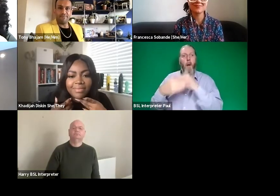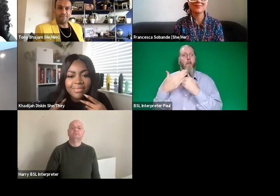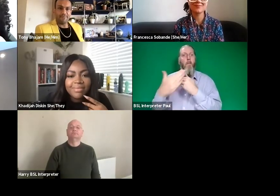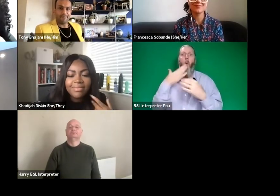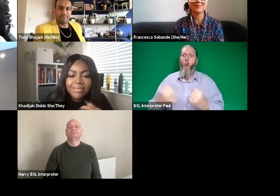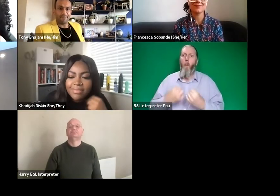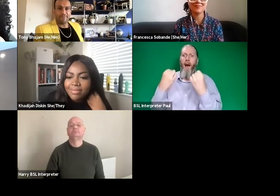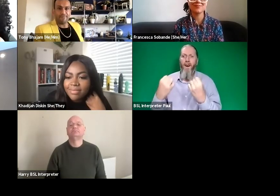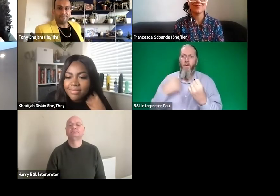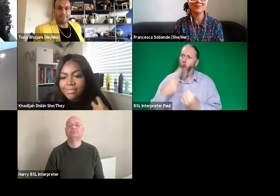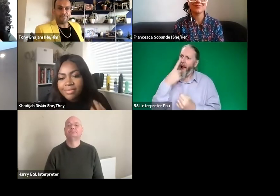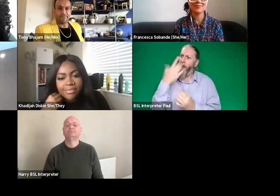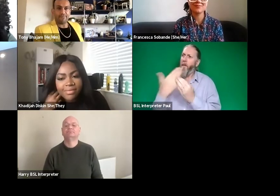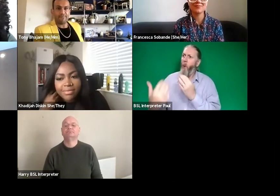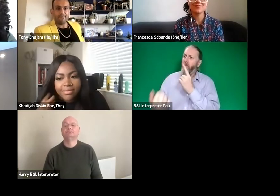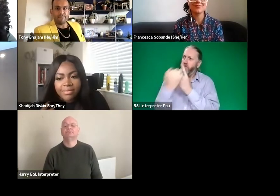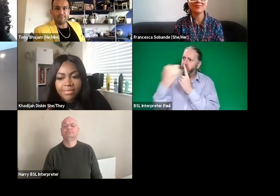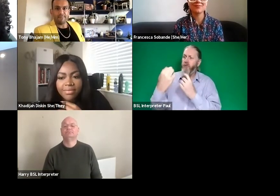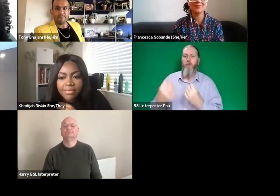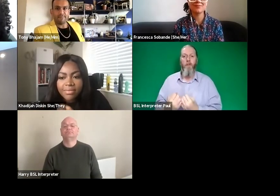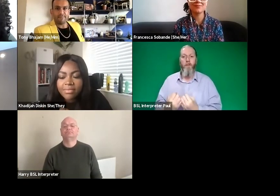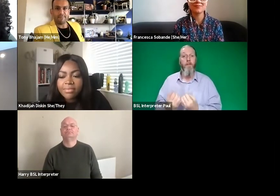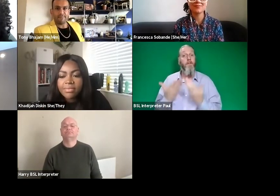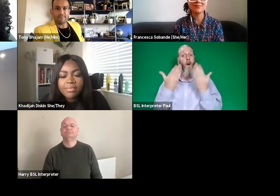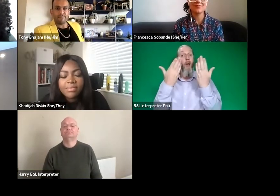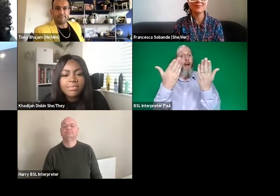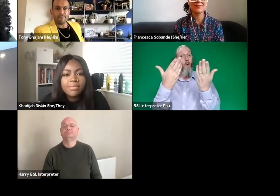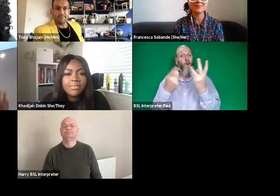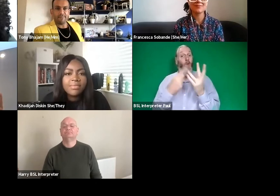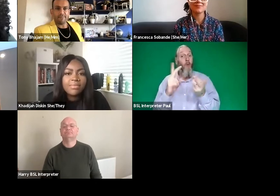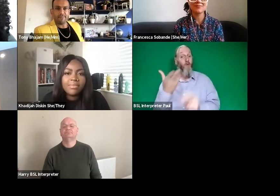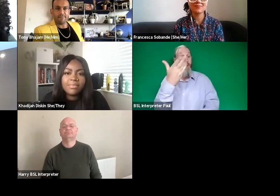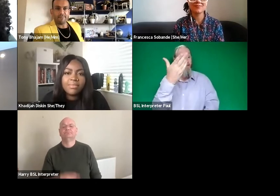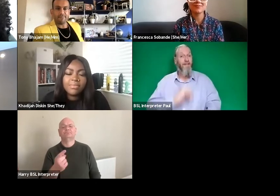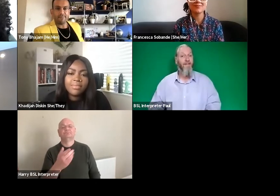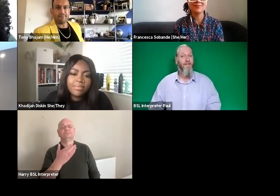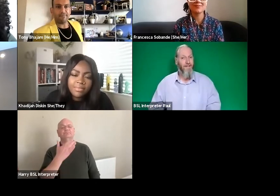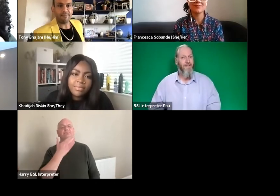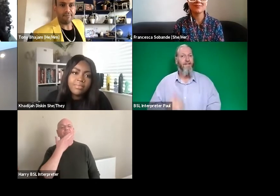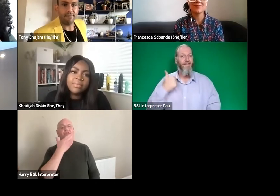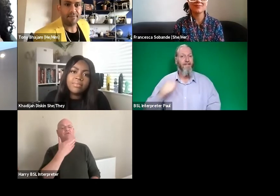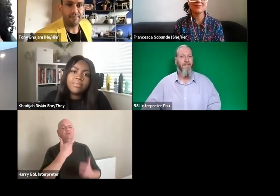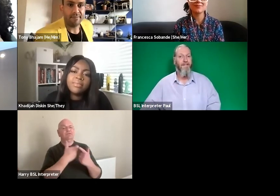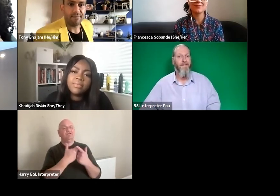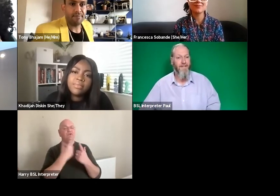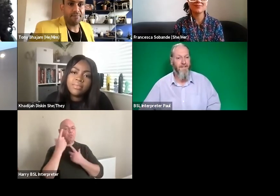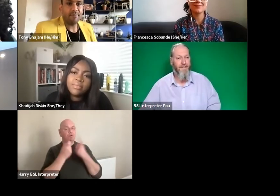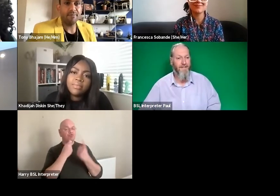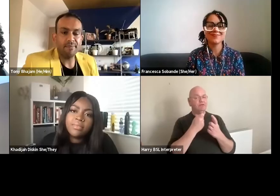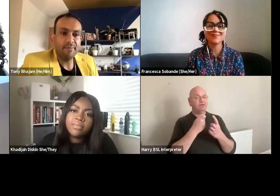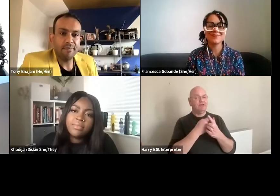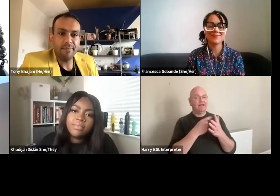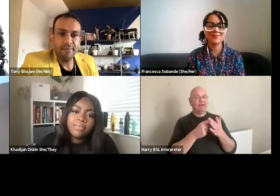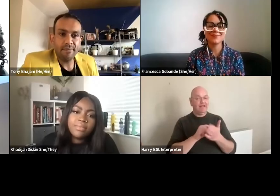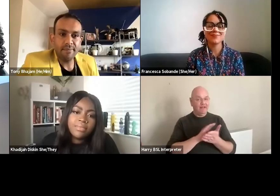Thank you so much, Khadija. I'm wondering, Tony or Keith, if you have anything that you would like to add, Keith?